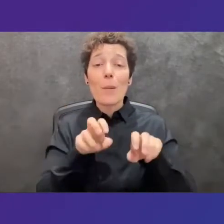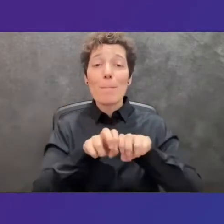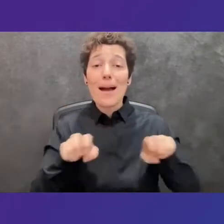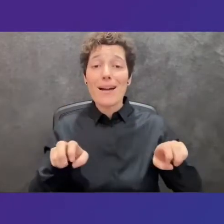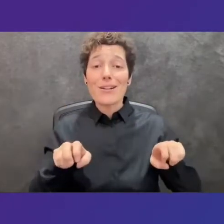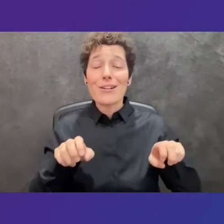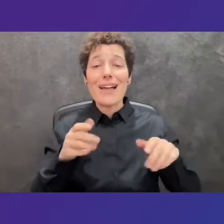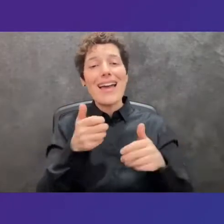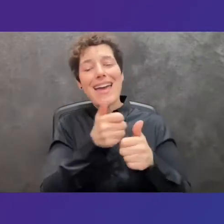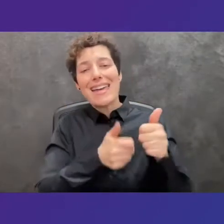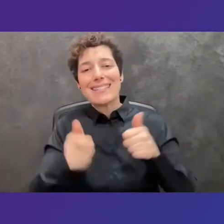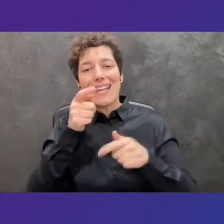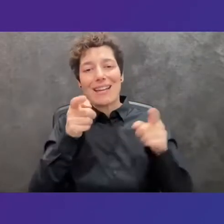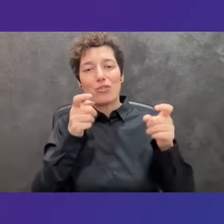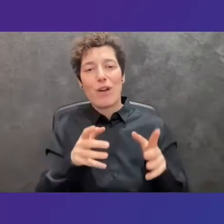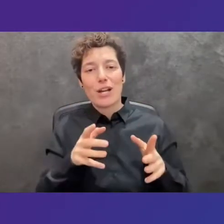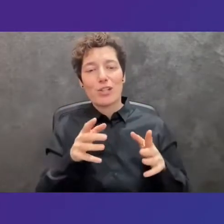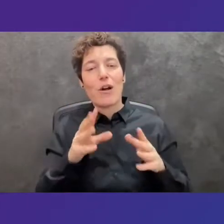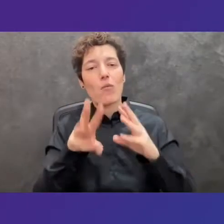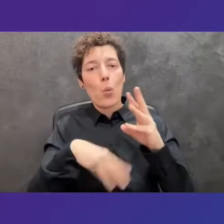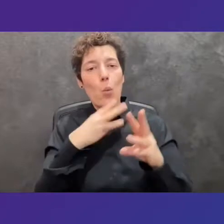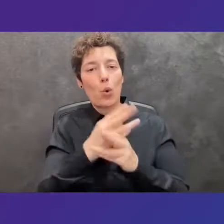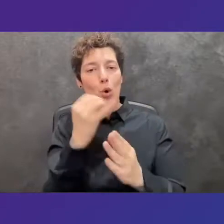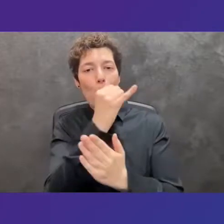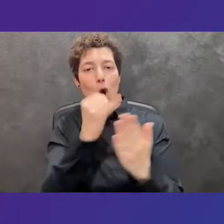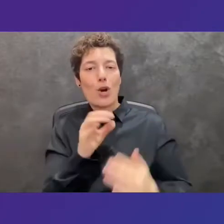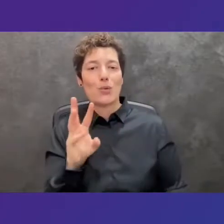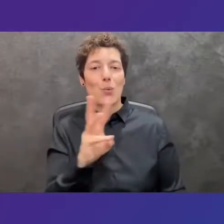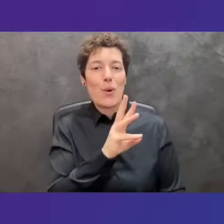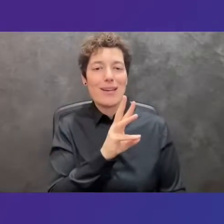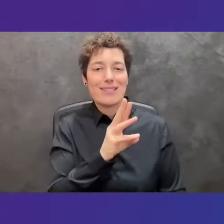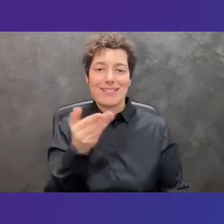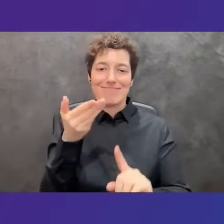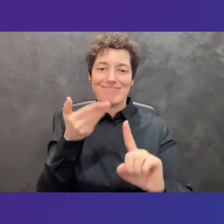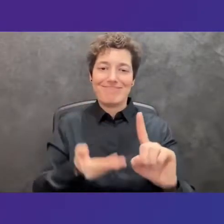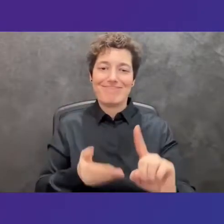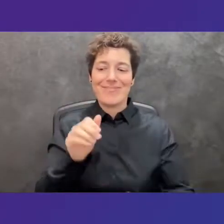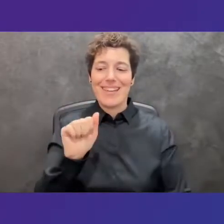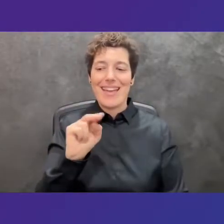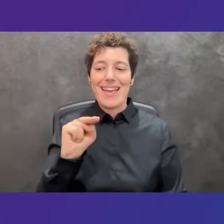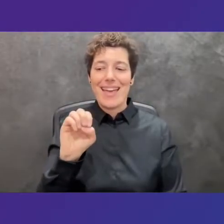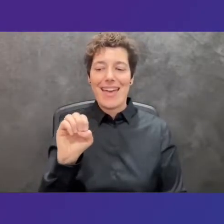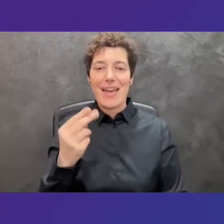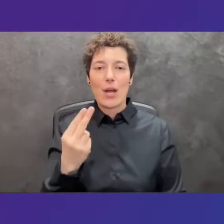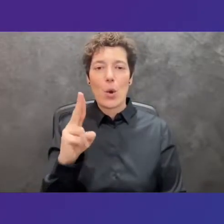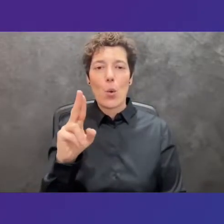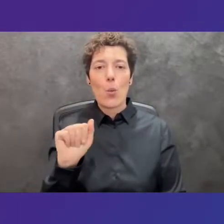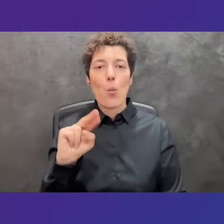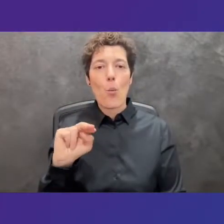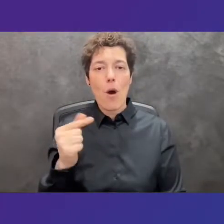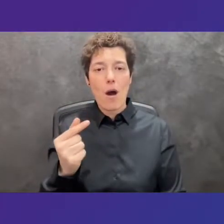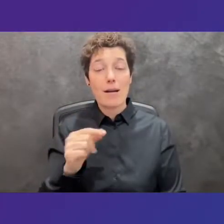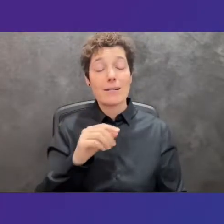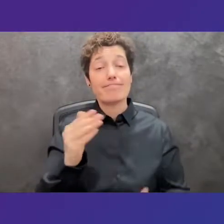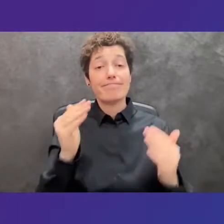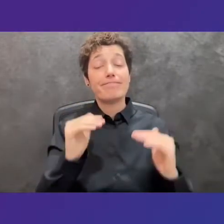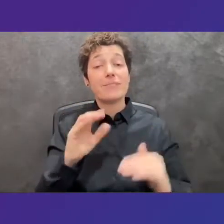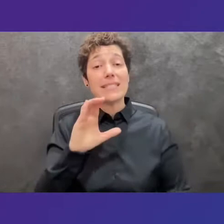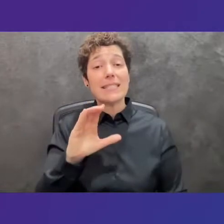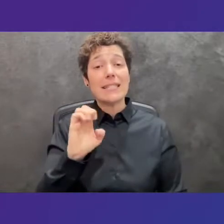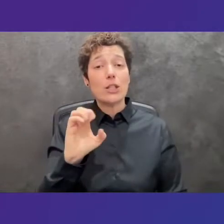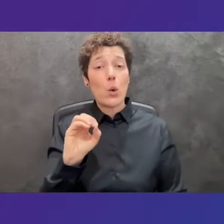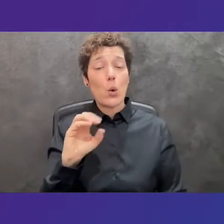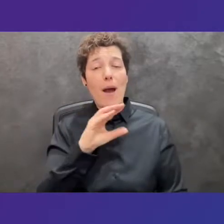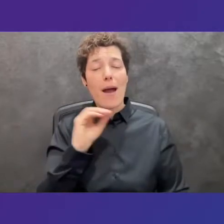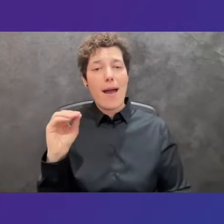Executive Director of World Arts West, Anne Huang, CEO and Executive Director of American Ballet